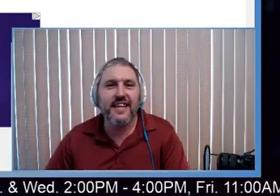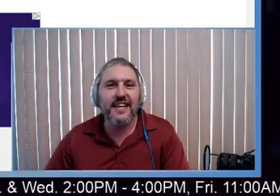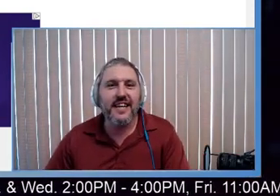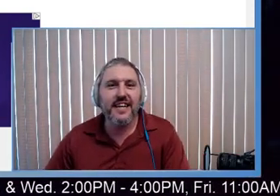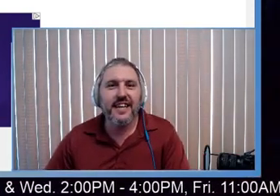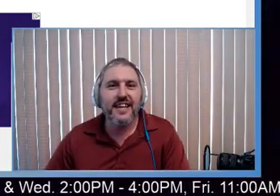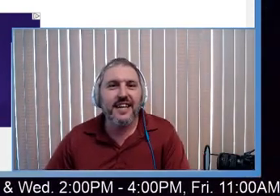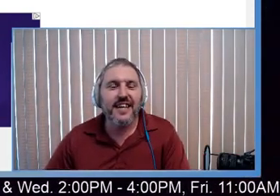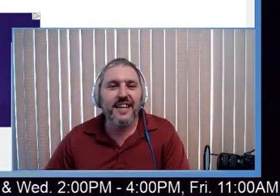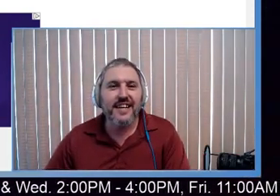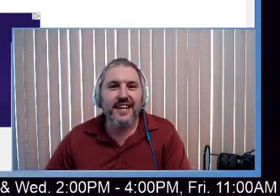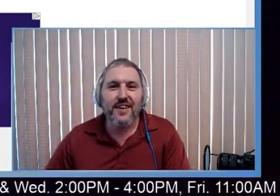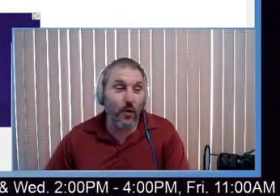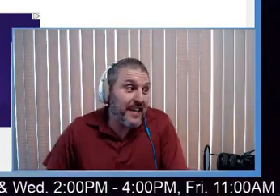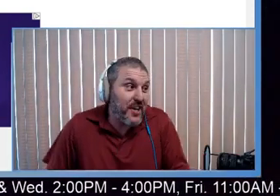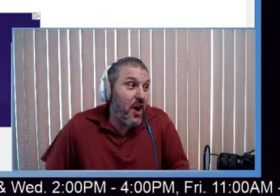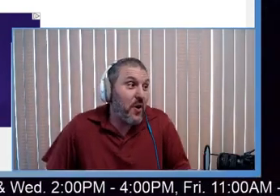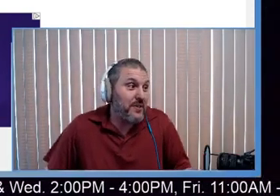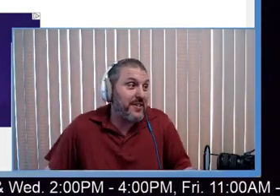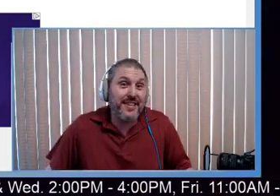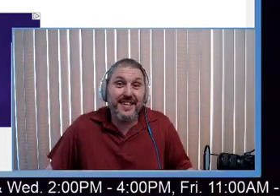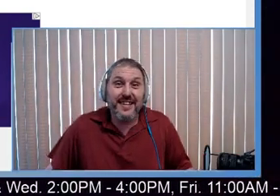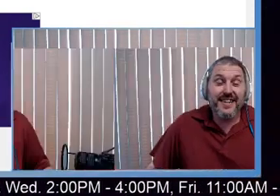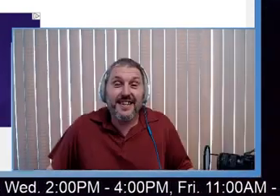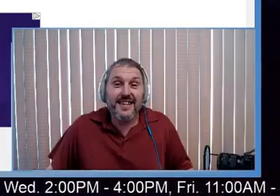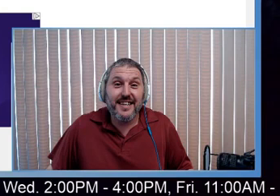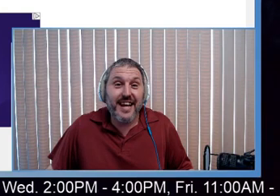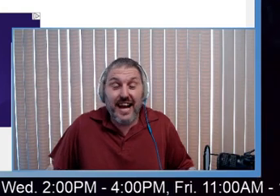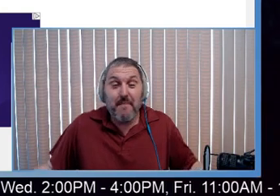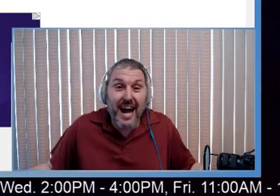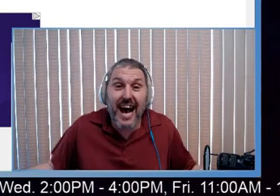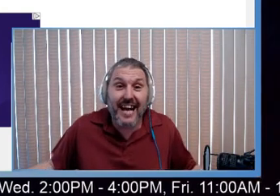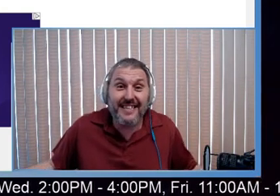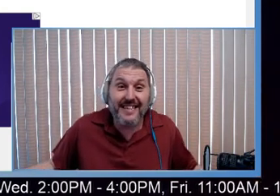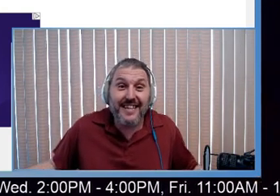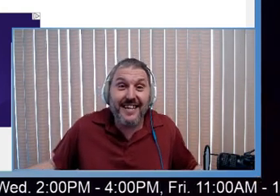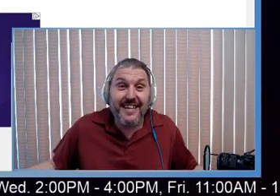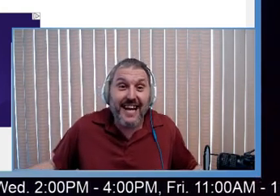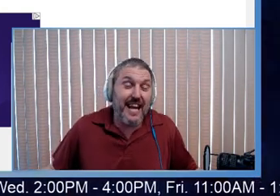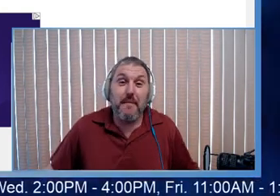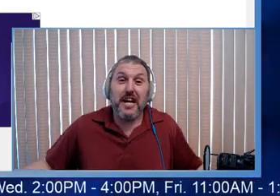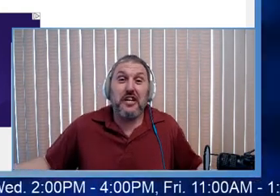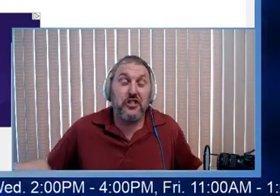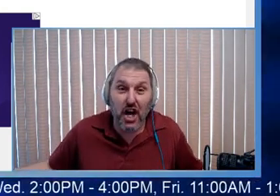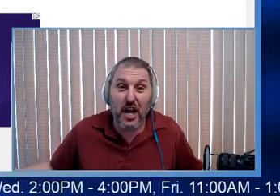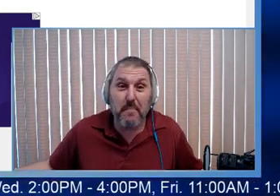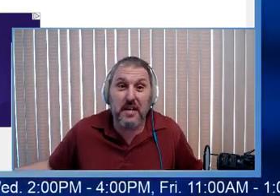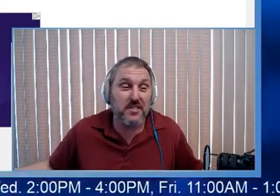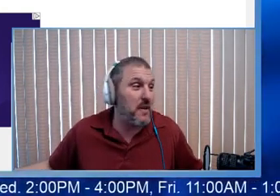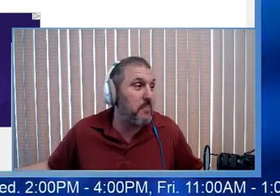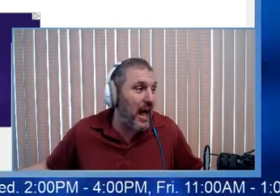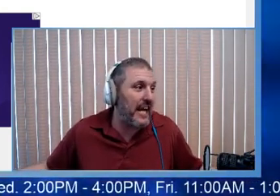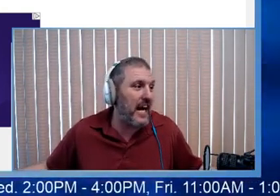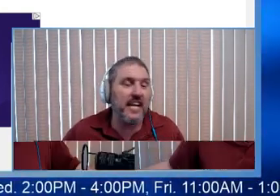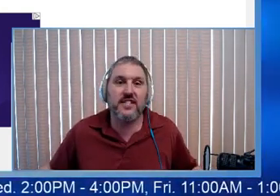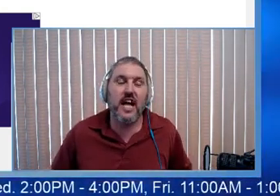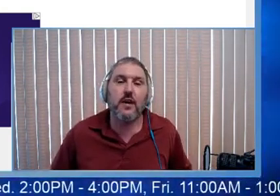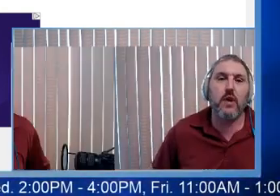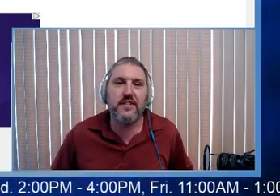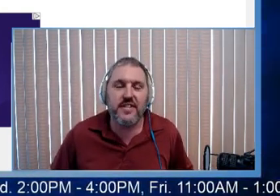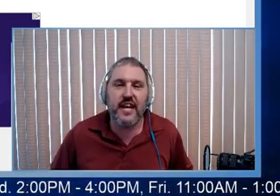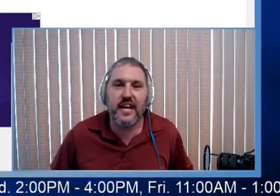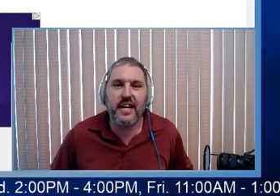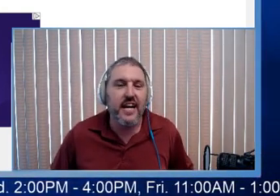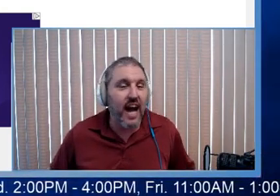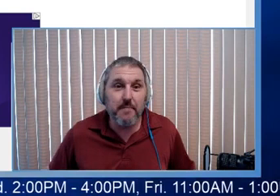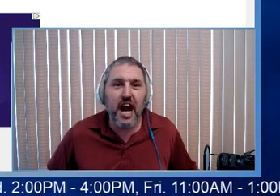white. Well, I don't. And I'm not. And I'm not going to shut up because some black guy doesn't like